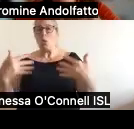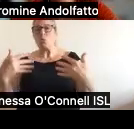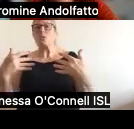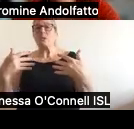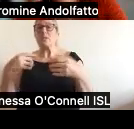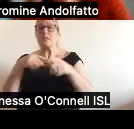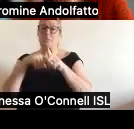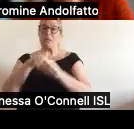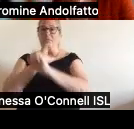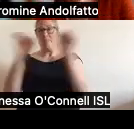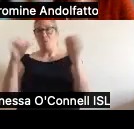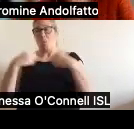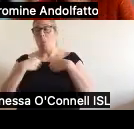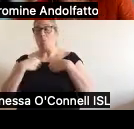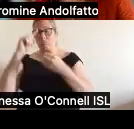will.